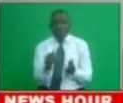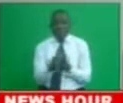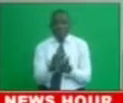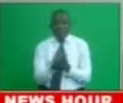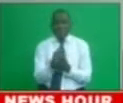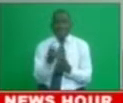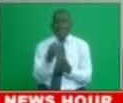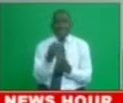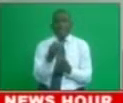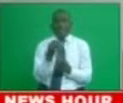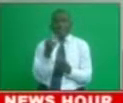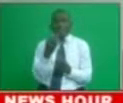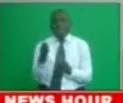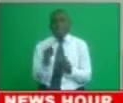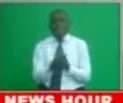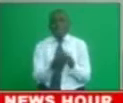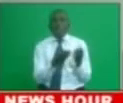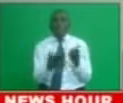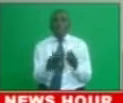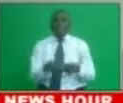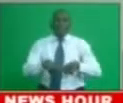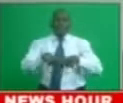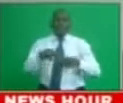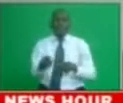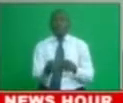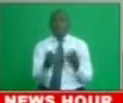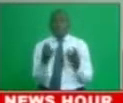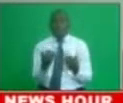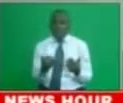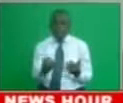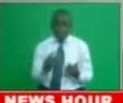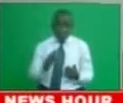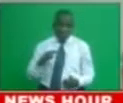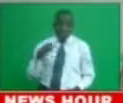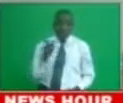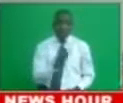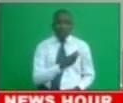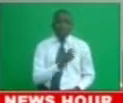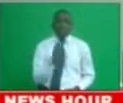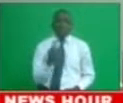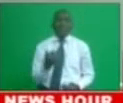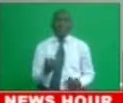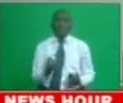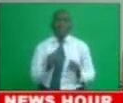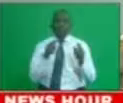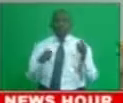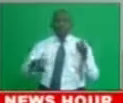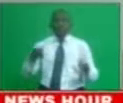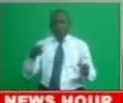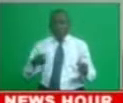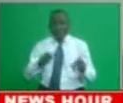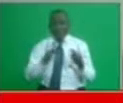this motion that is creating a little hold up. For now, we have gone to court as a